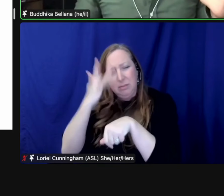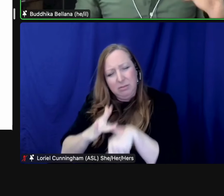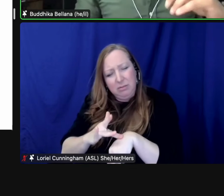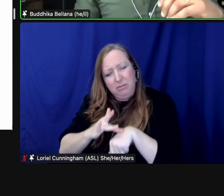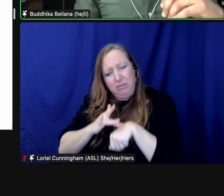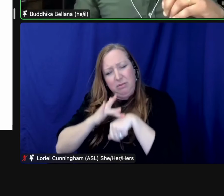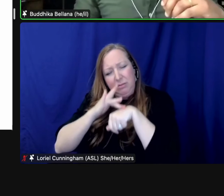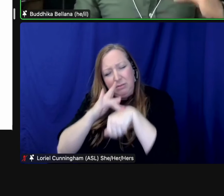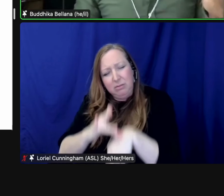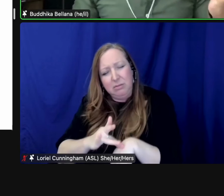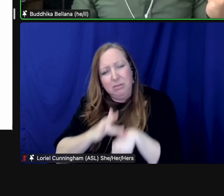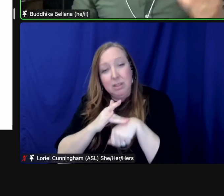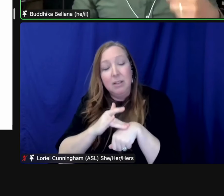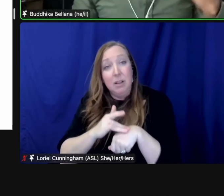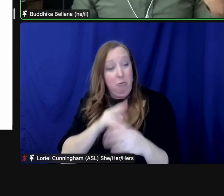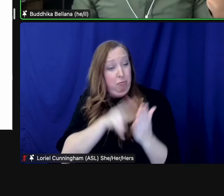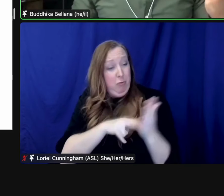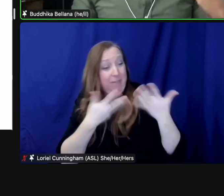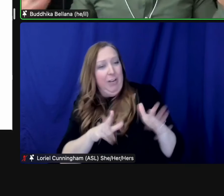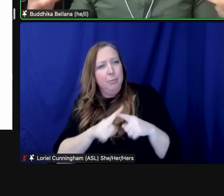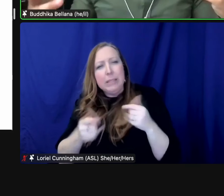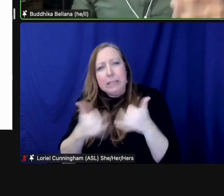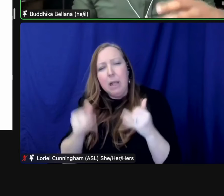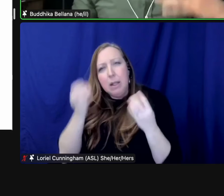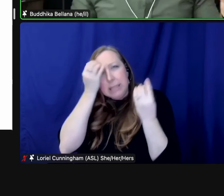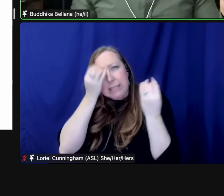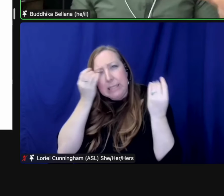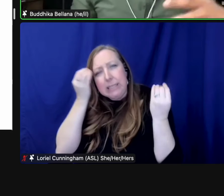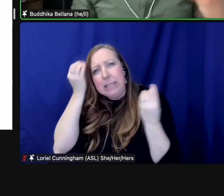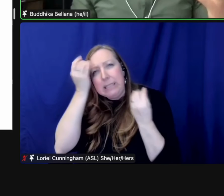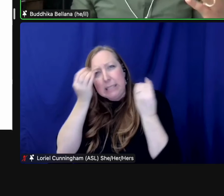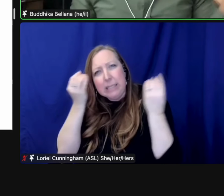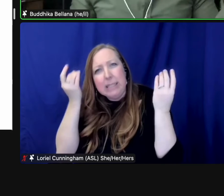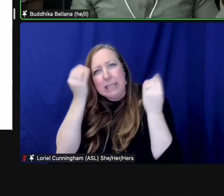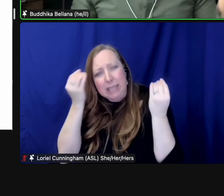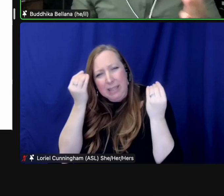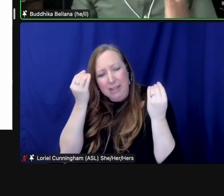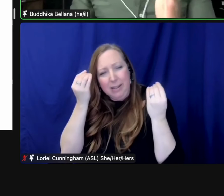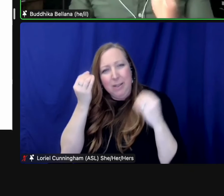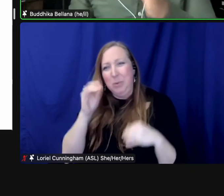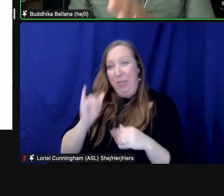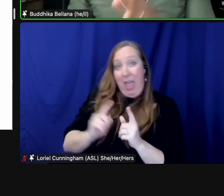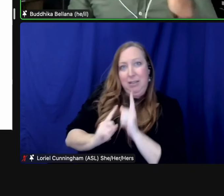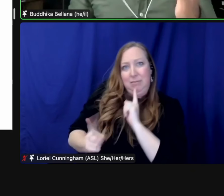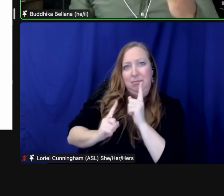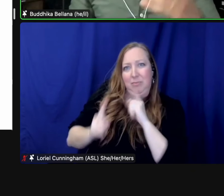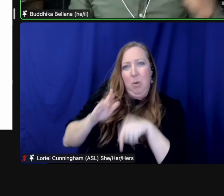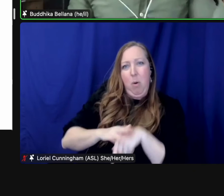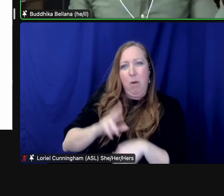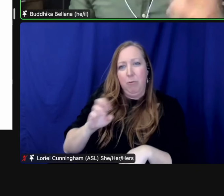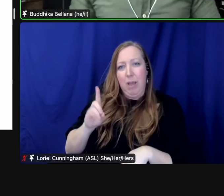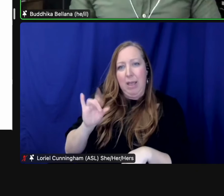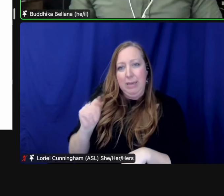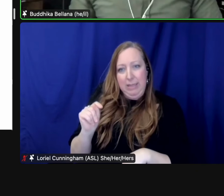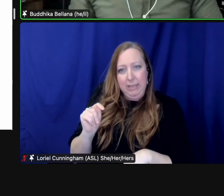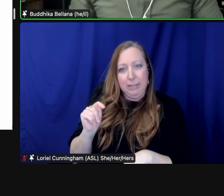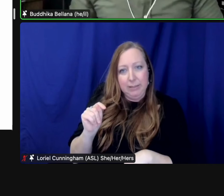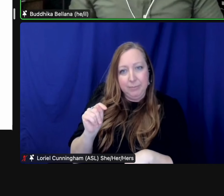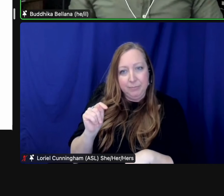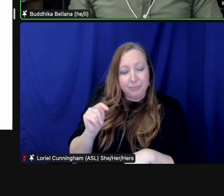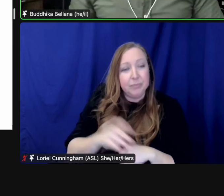it ends. Kind of more profound and prominent than what you would think of, for example, in the context of free recall or